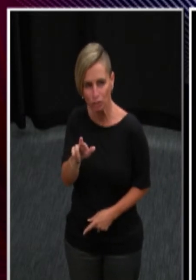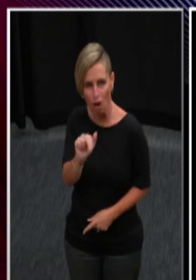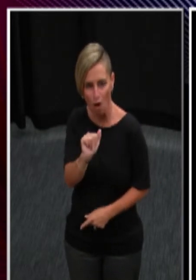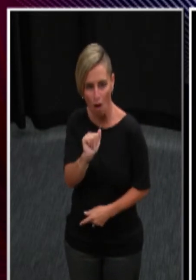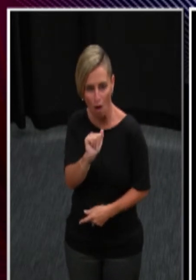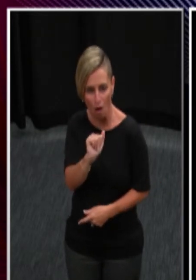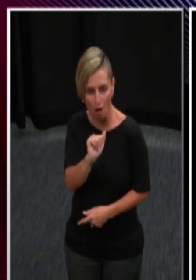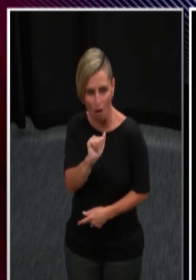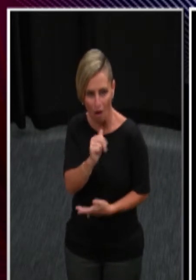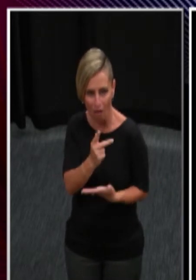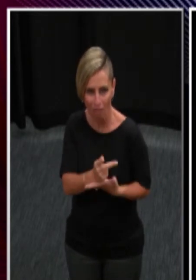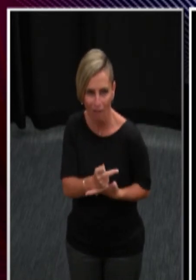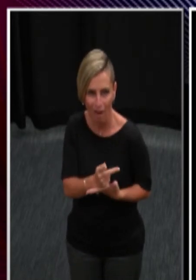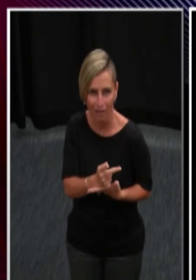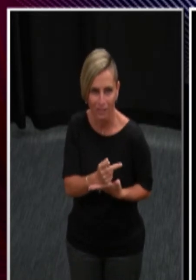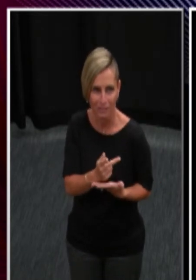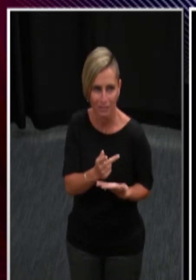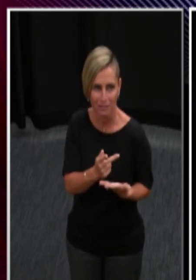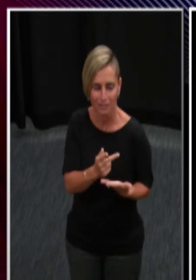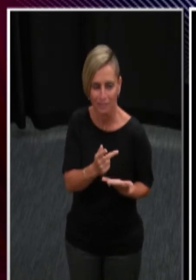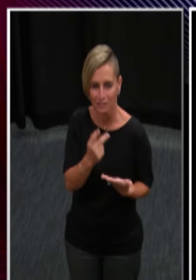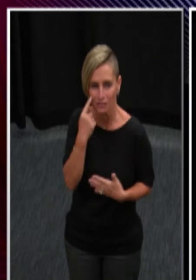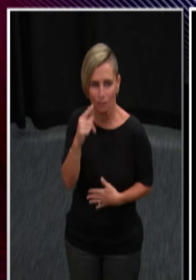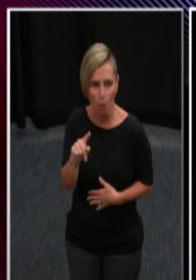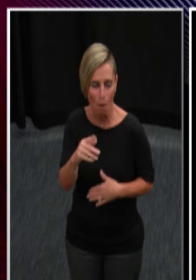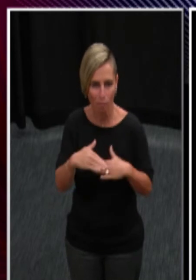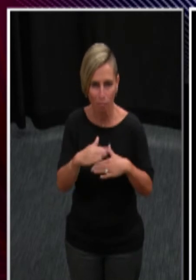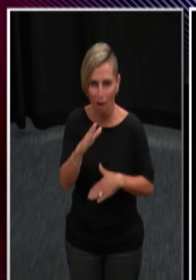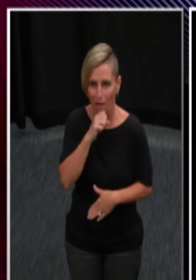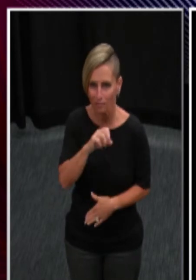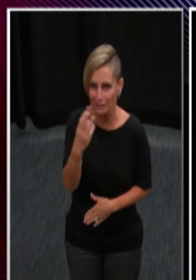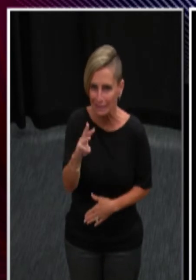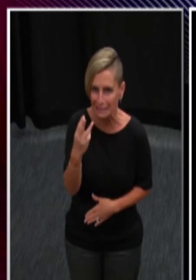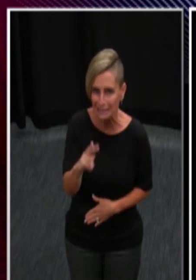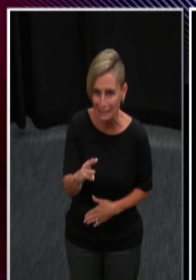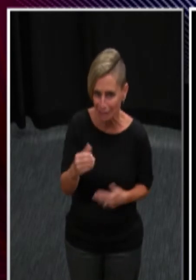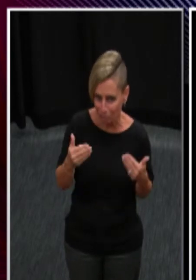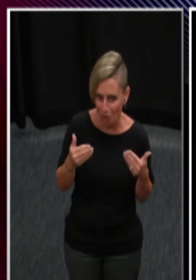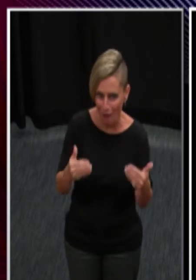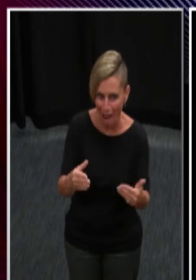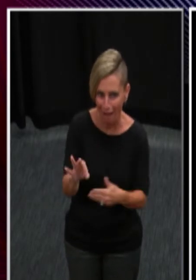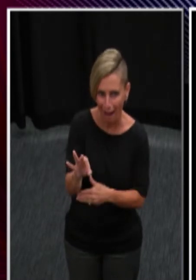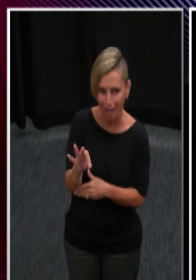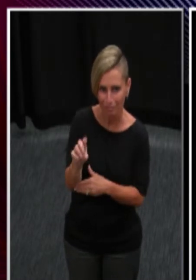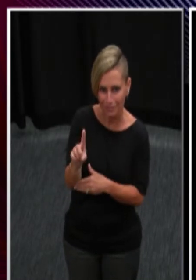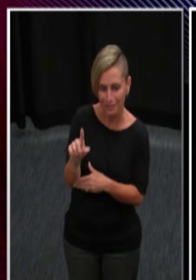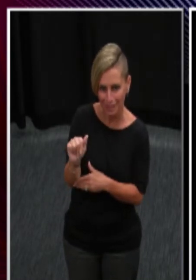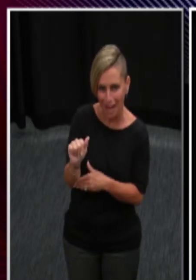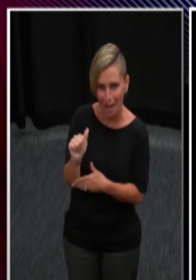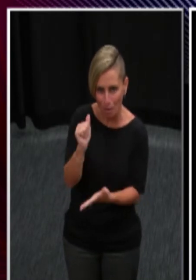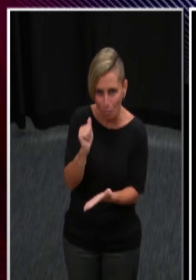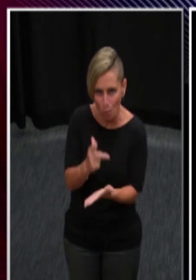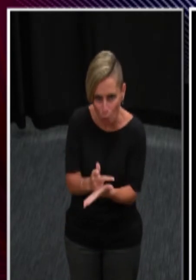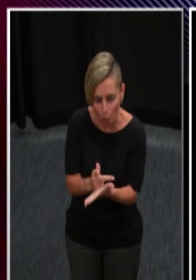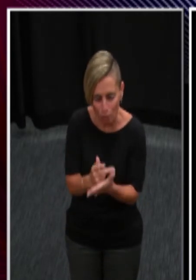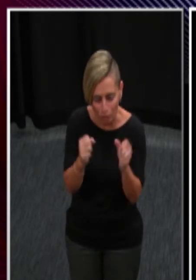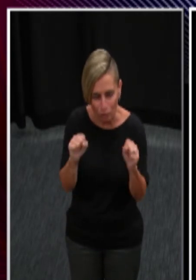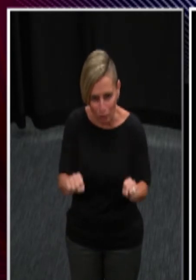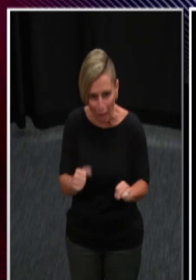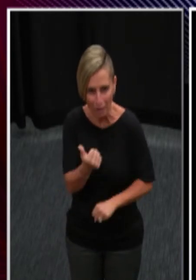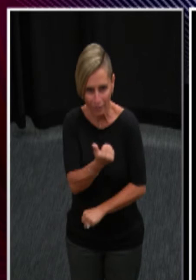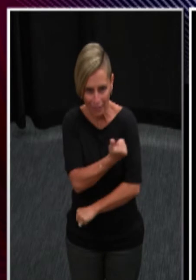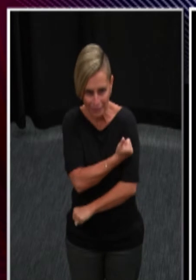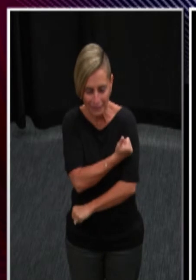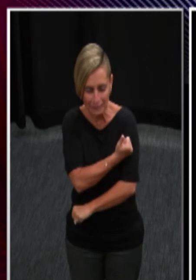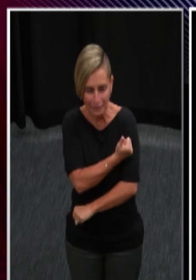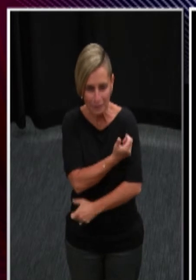and everybody 16 years of age and older, hopefully that will be a game changer. We have been